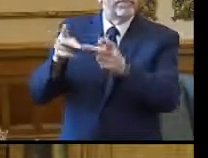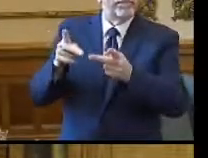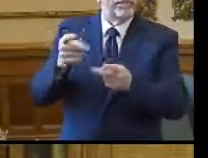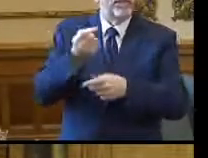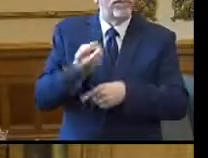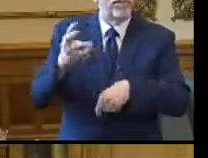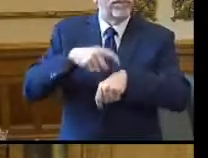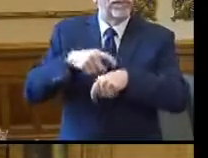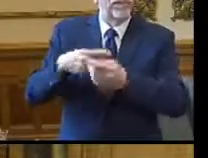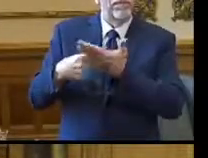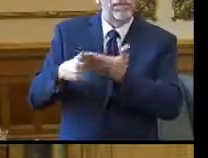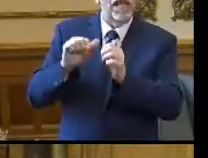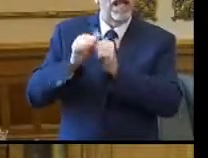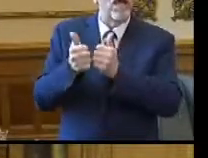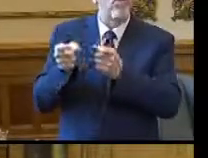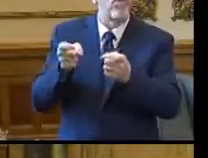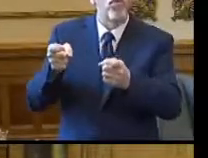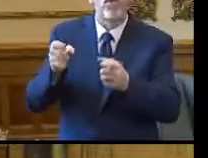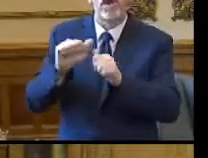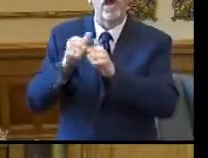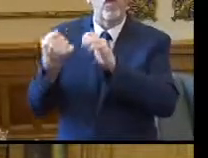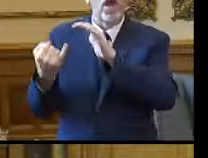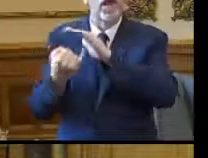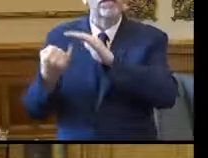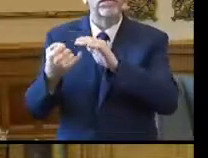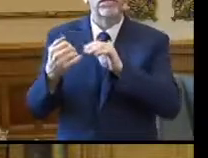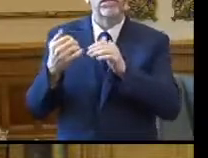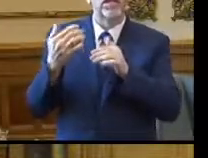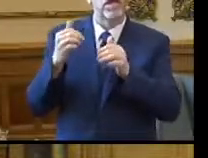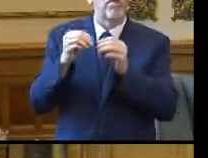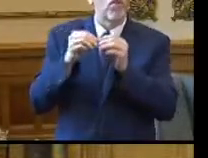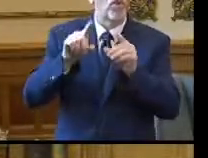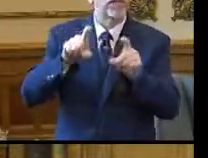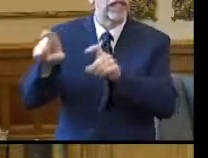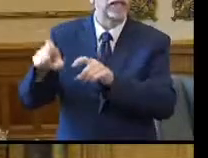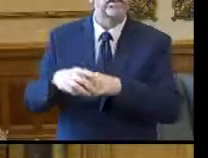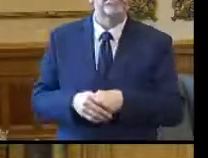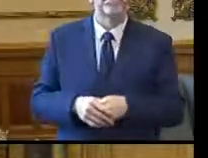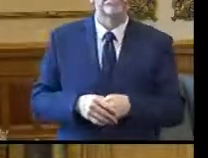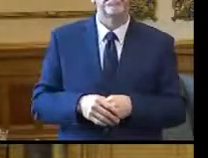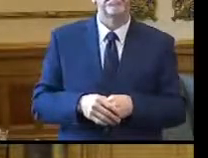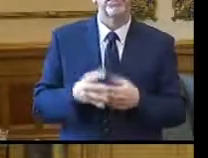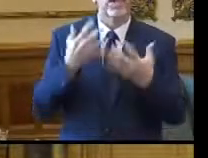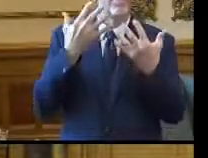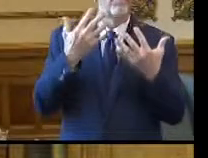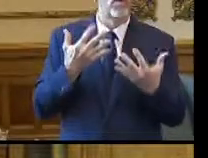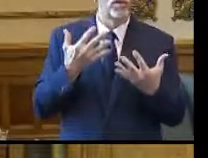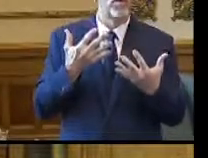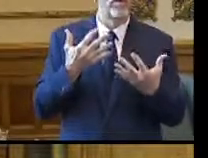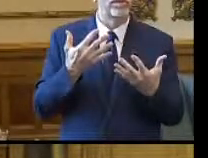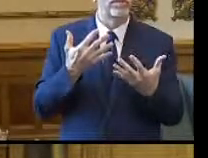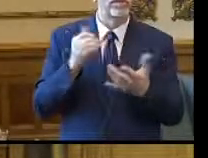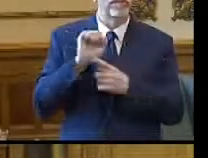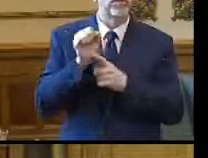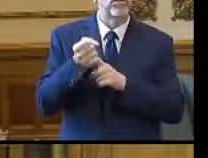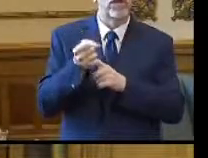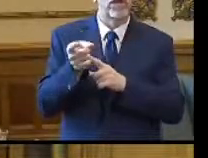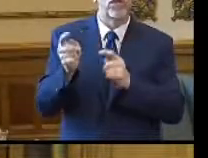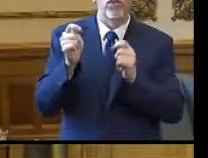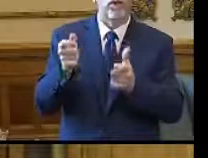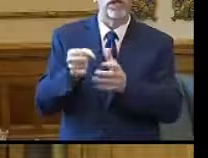to discuss infection control, isolation, and to do further testing. Unfortunately, this situation